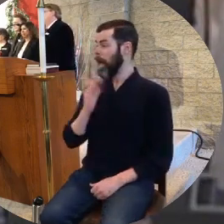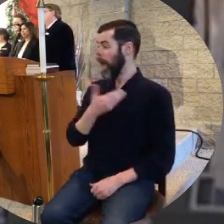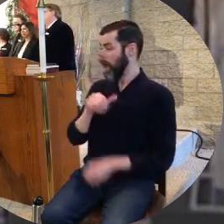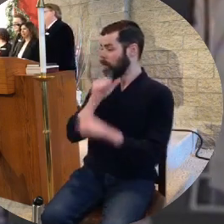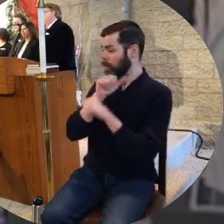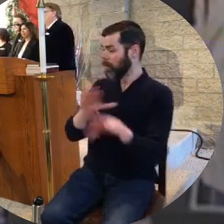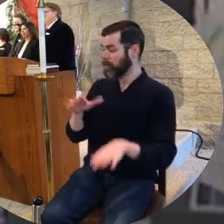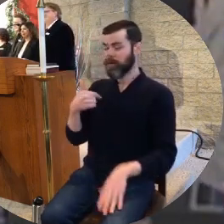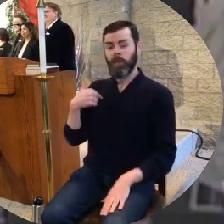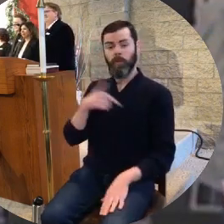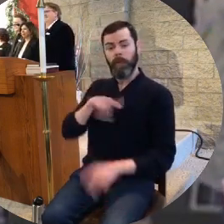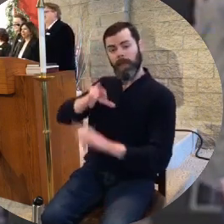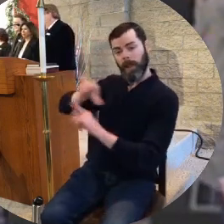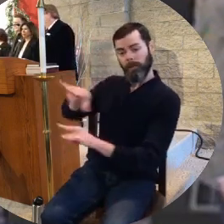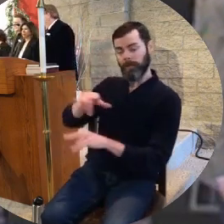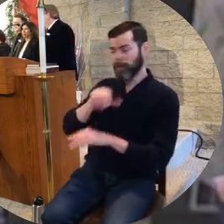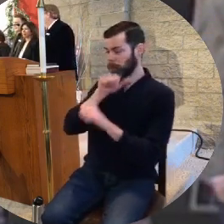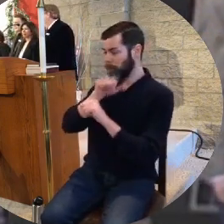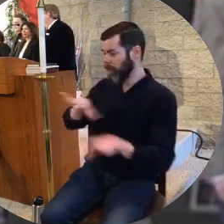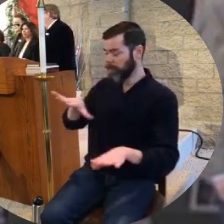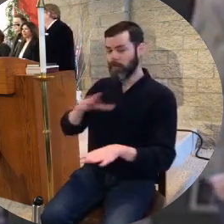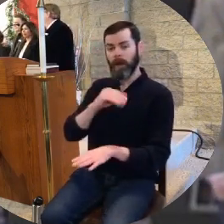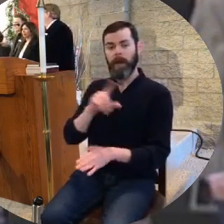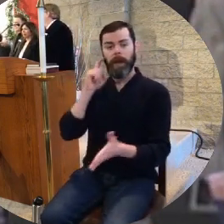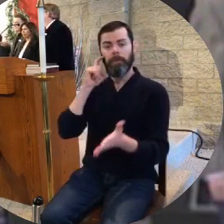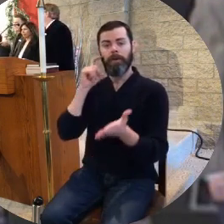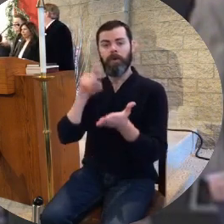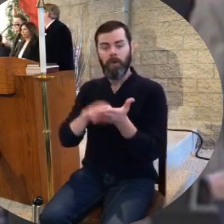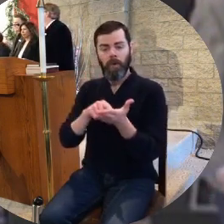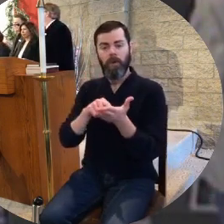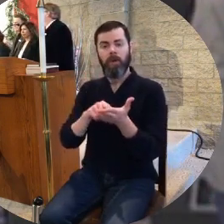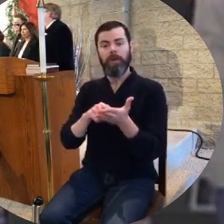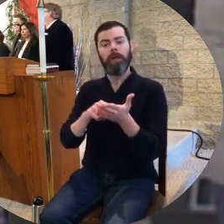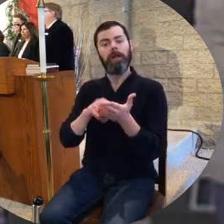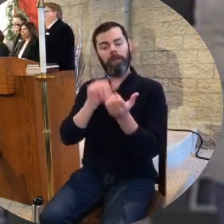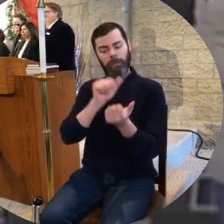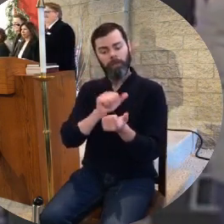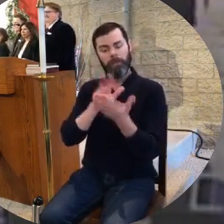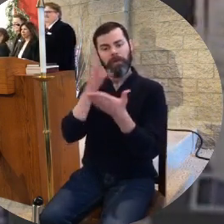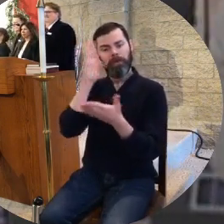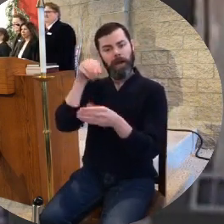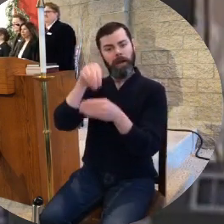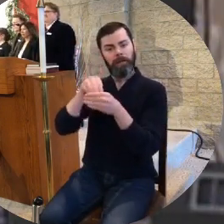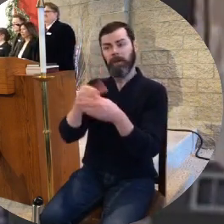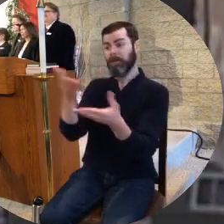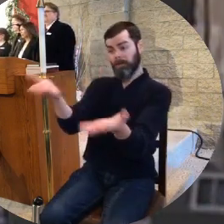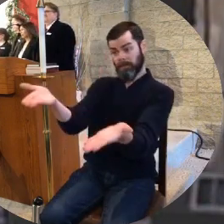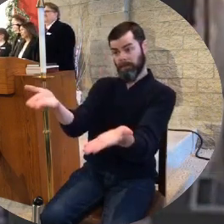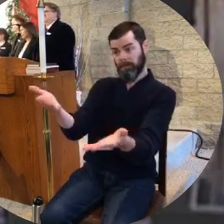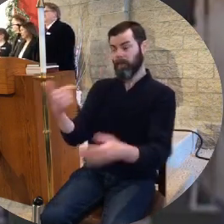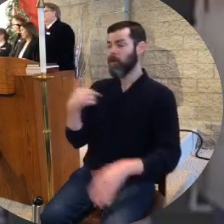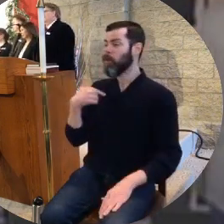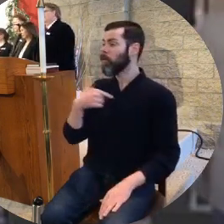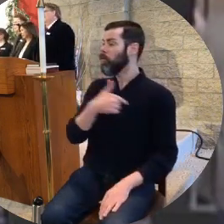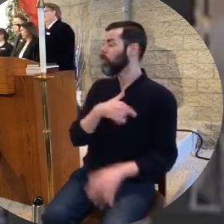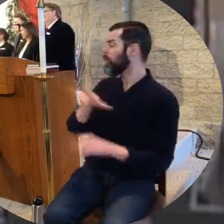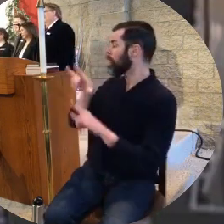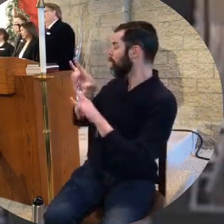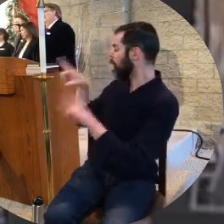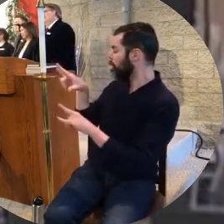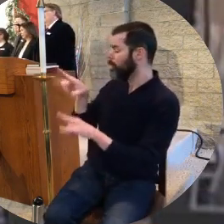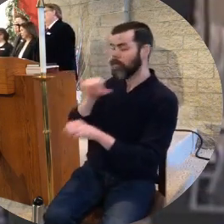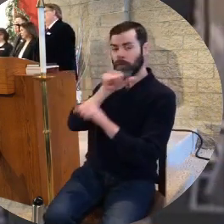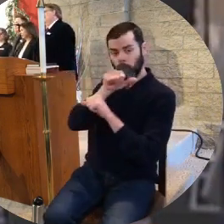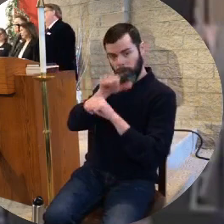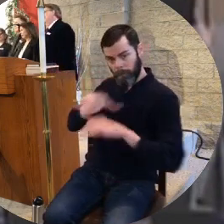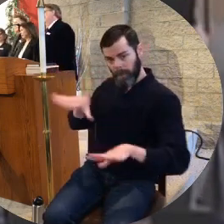you, we bless you, we behold the living presence of God within you together. We love you, we bless